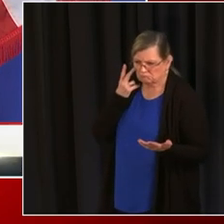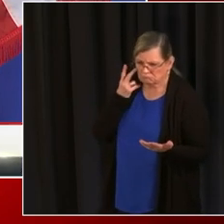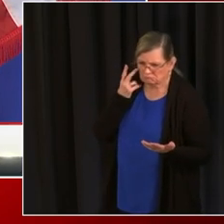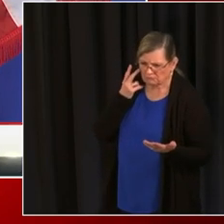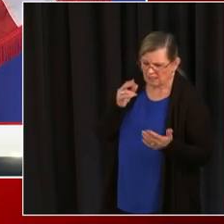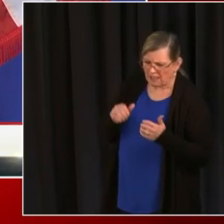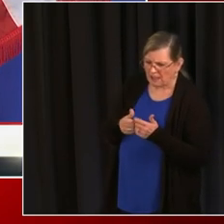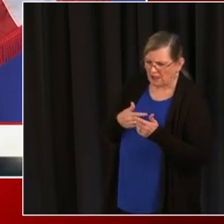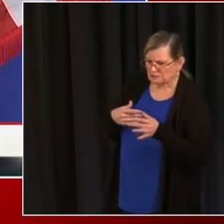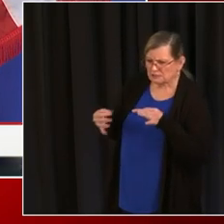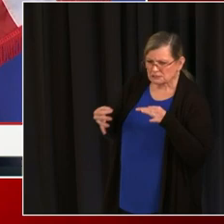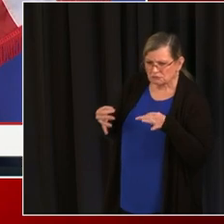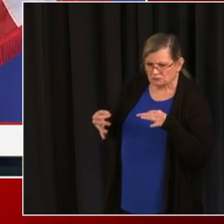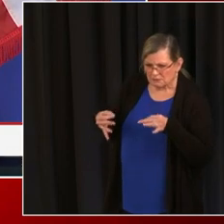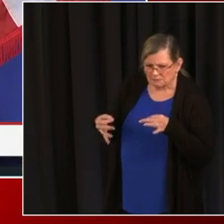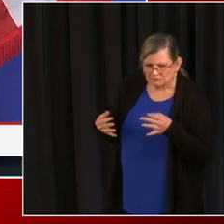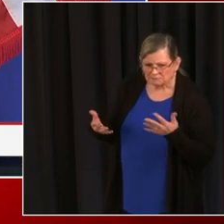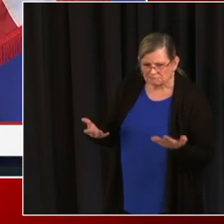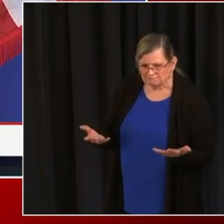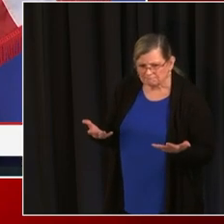how we describe